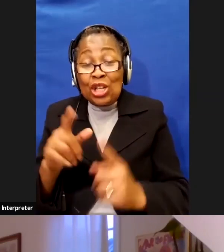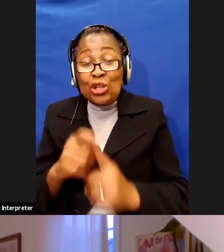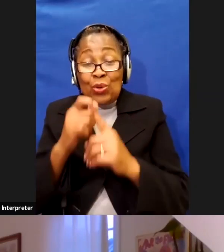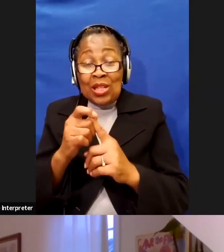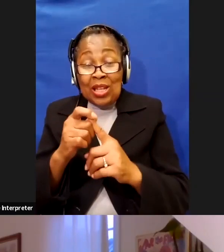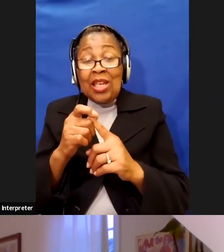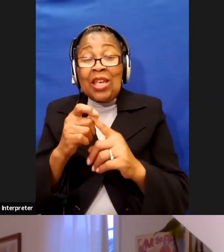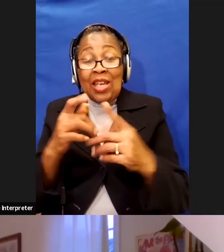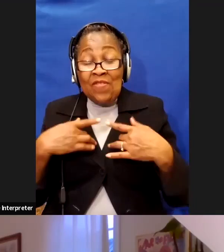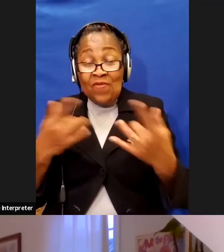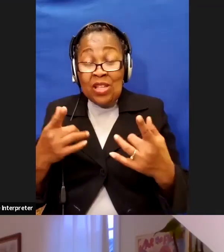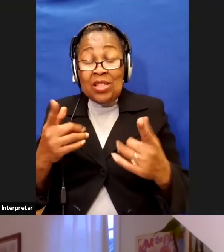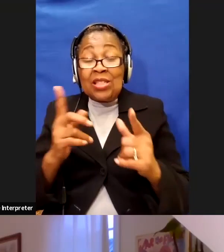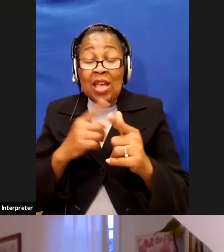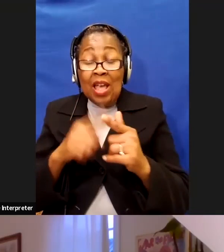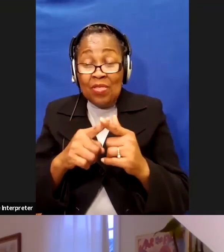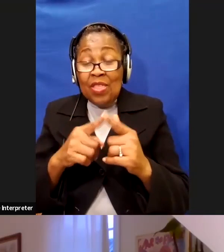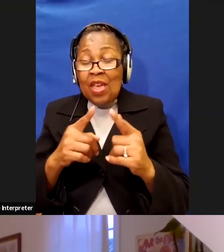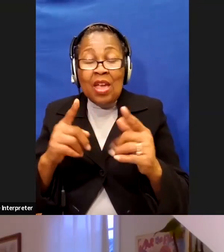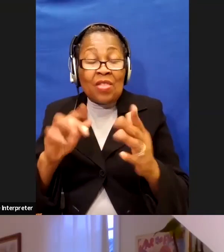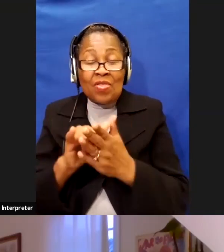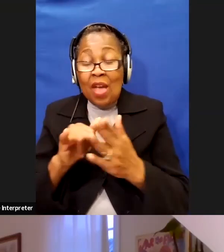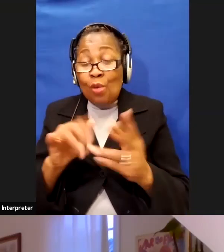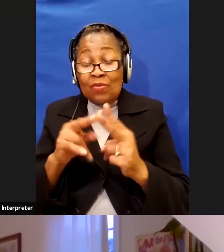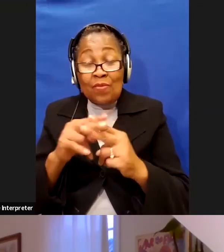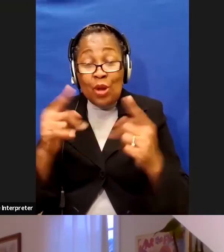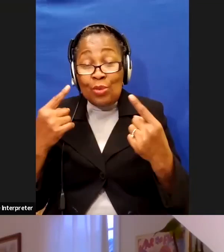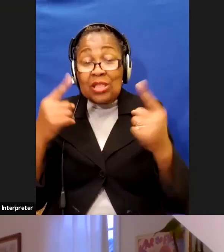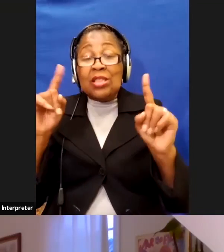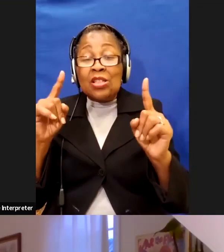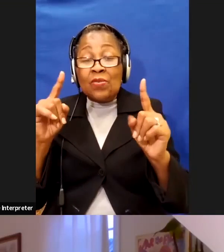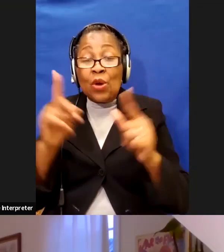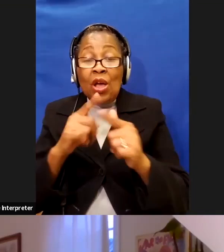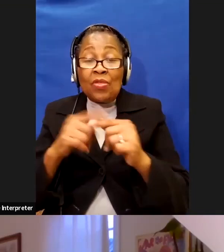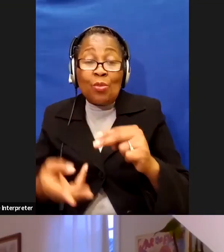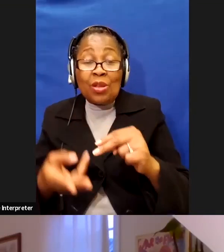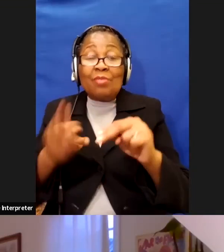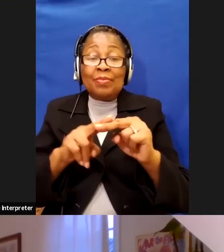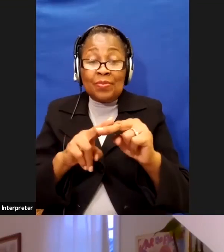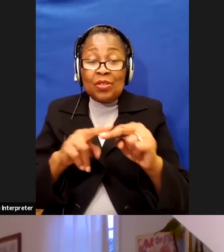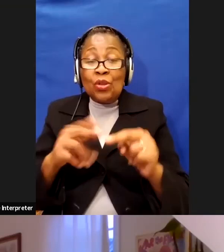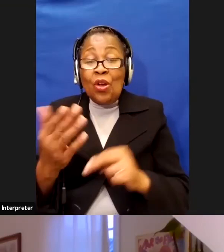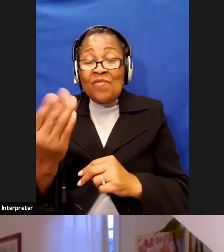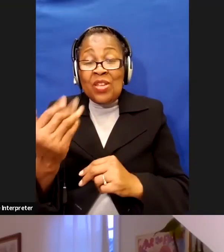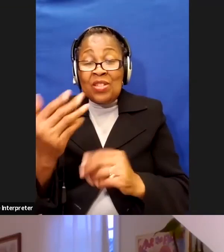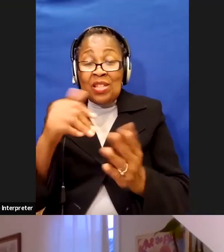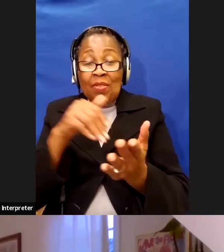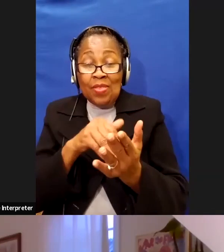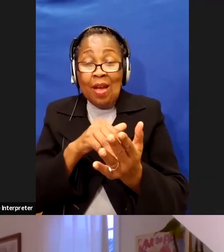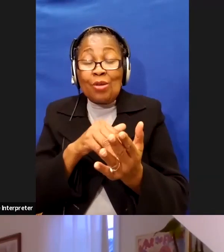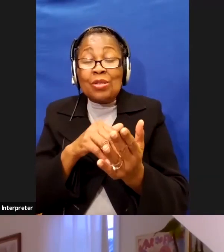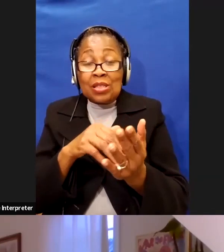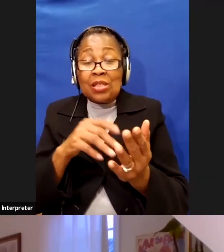started catching on, and it was very successful, we upped it to $15,000 a year. And that was mostly to pay for